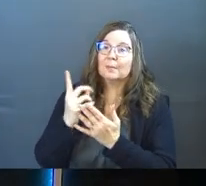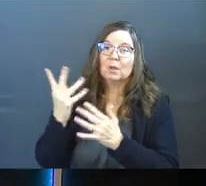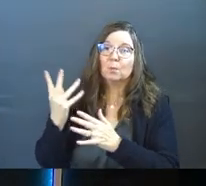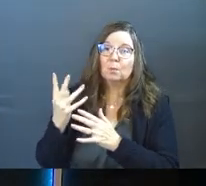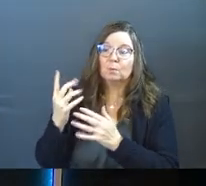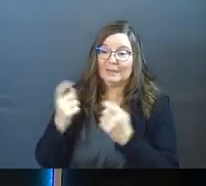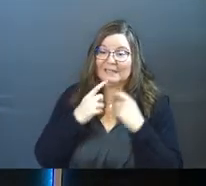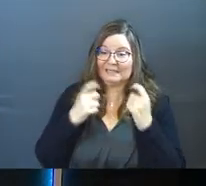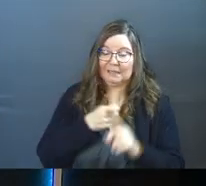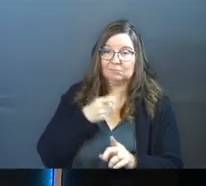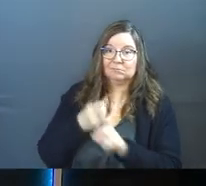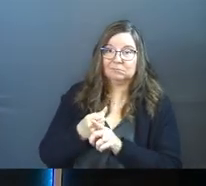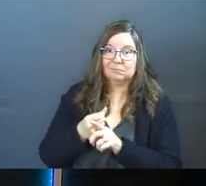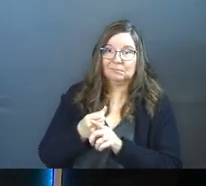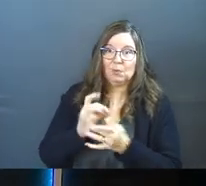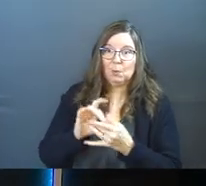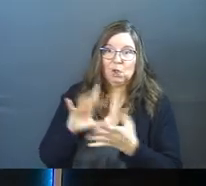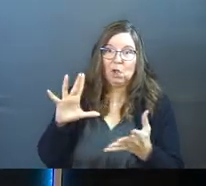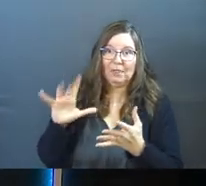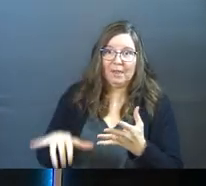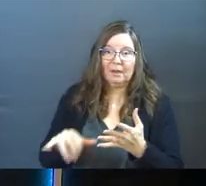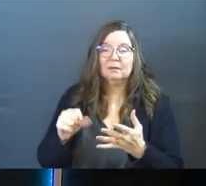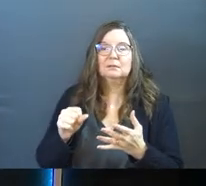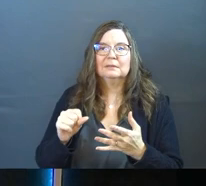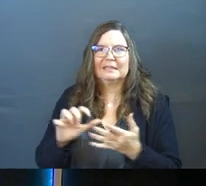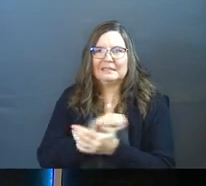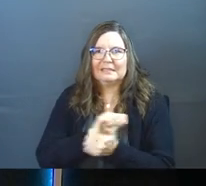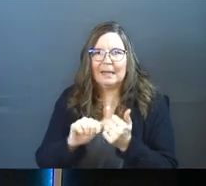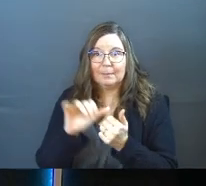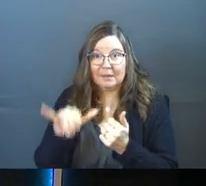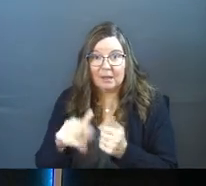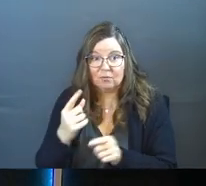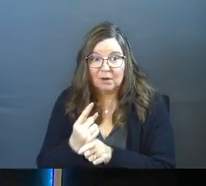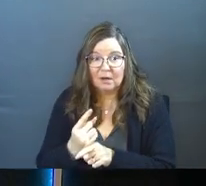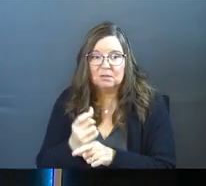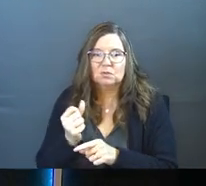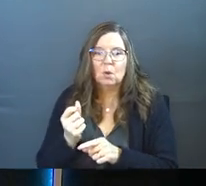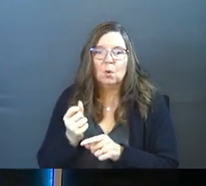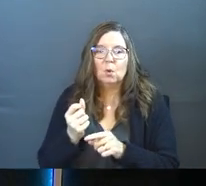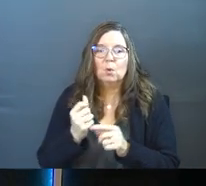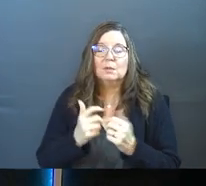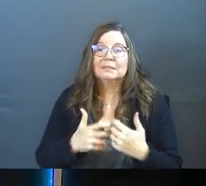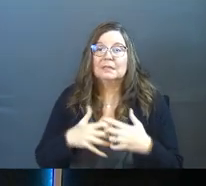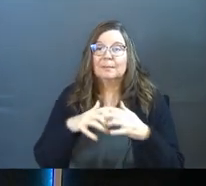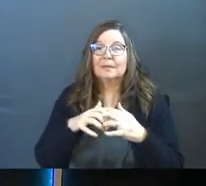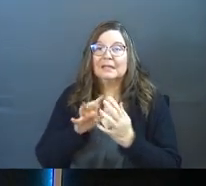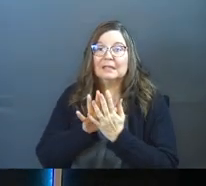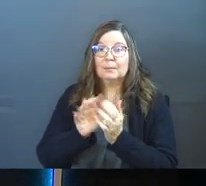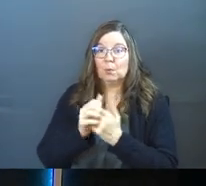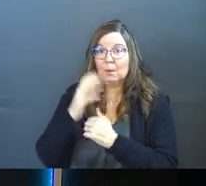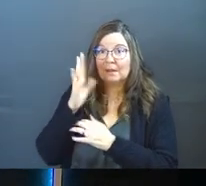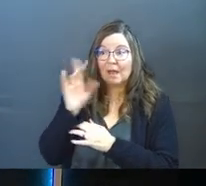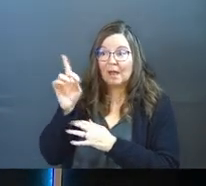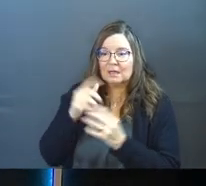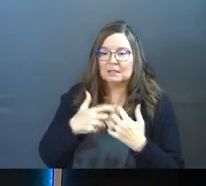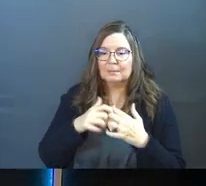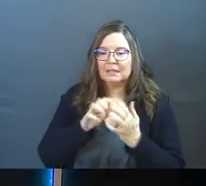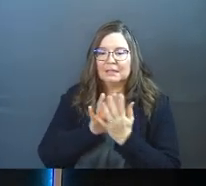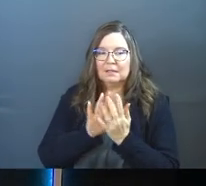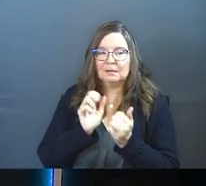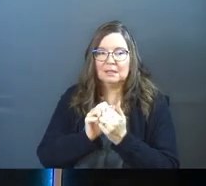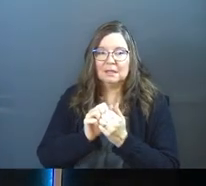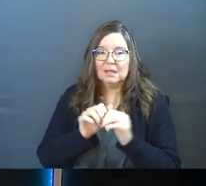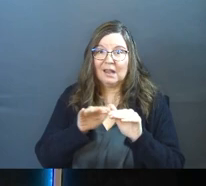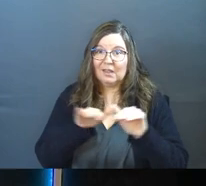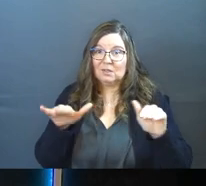with sin, right? It was something that sin affected that. Sin damaged that, yes? And so to build intimacy with God and to build intimacy in